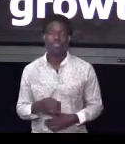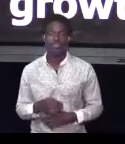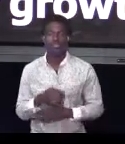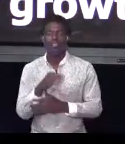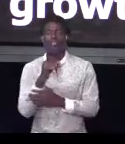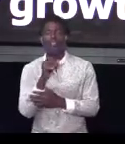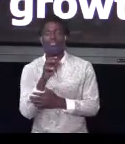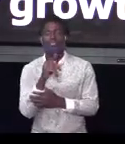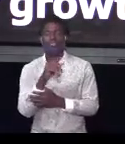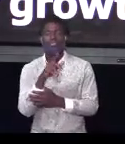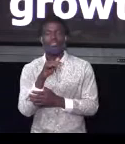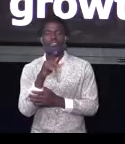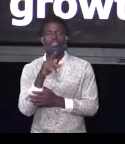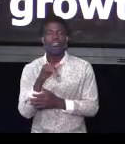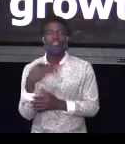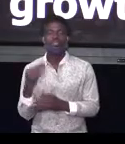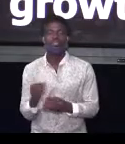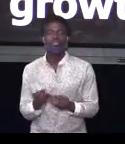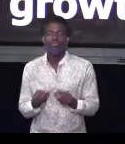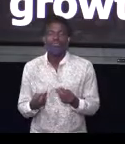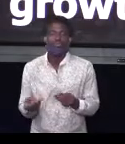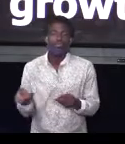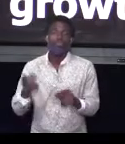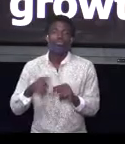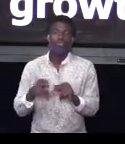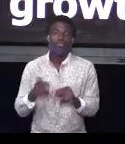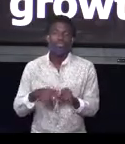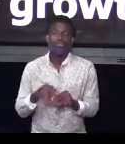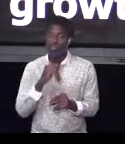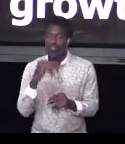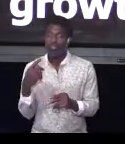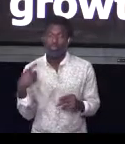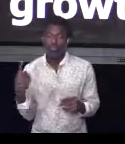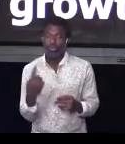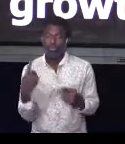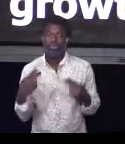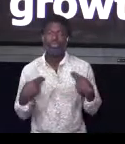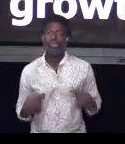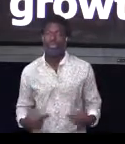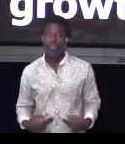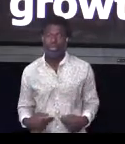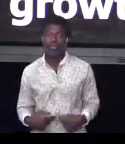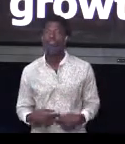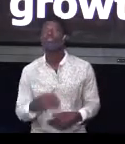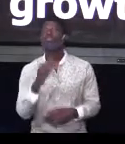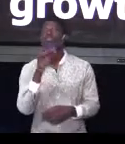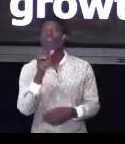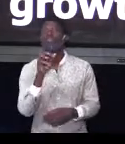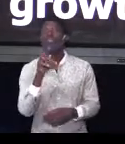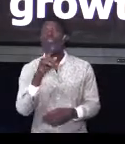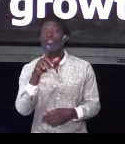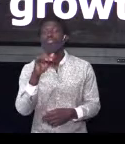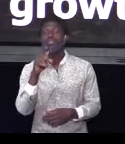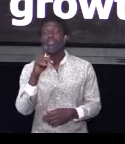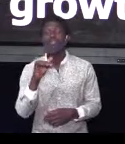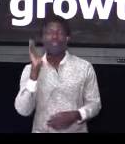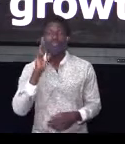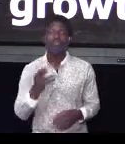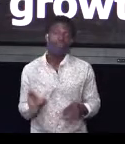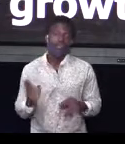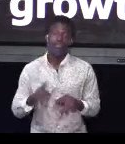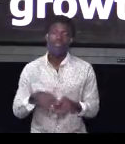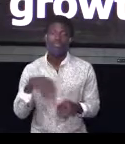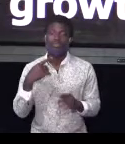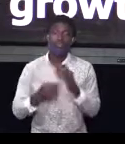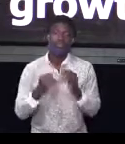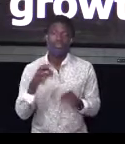Now, the fertility of the soil increases. Not only the plant will be healthy, the fertility of the soil increases, and what